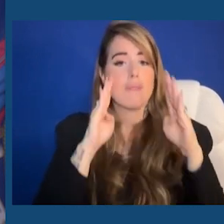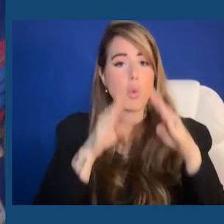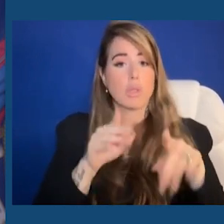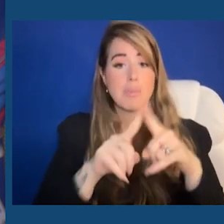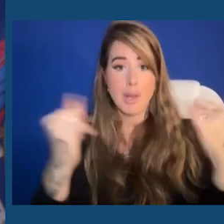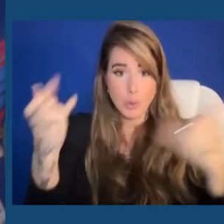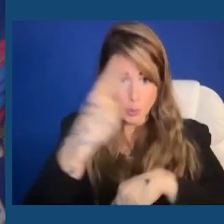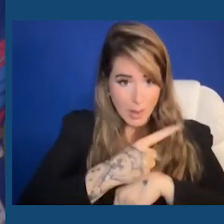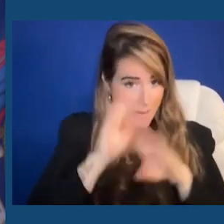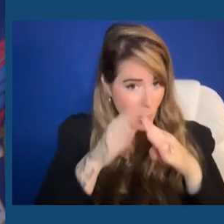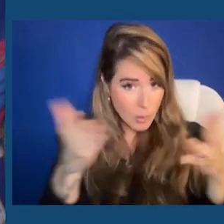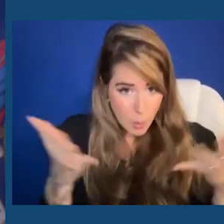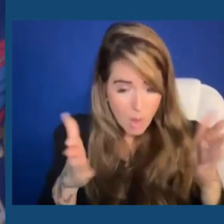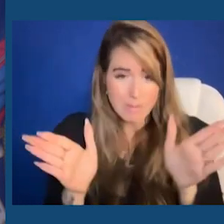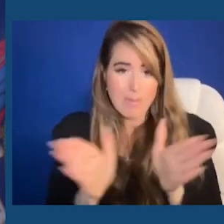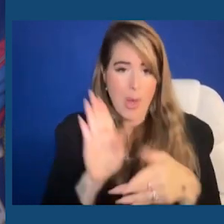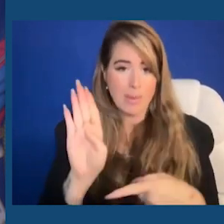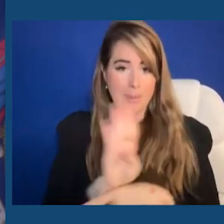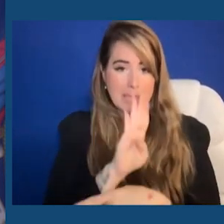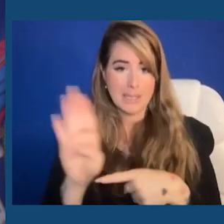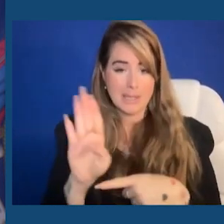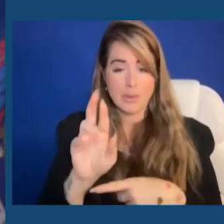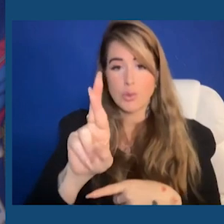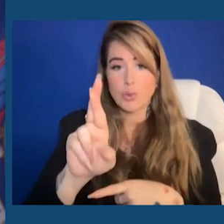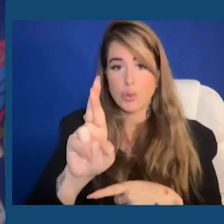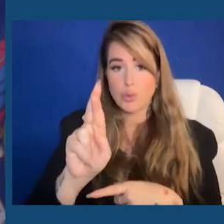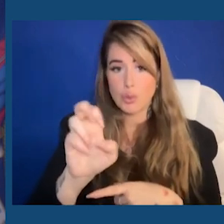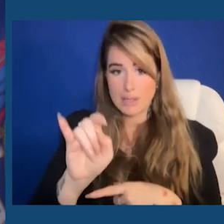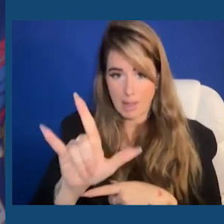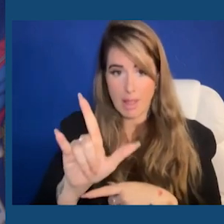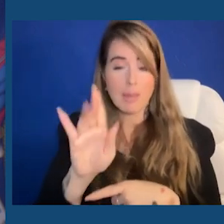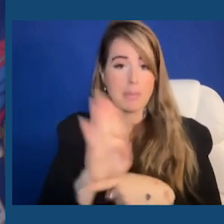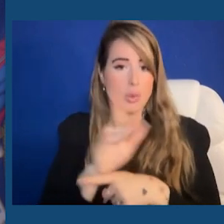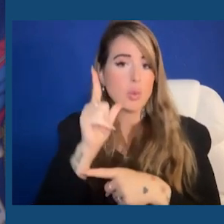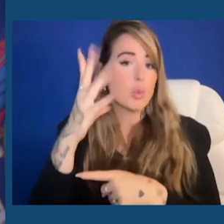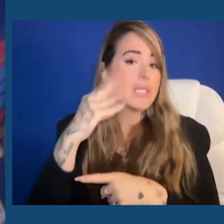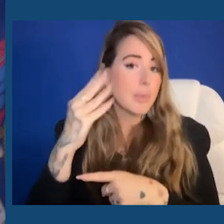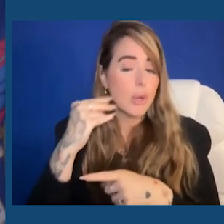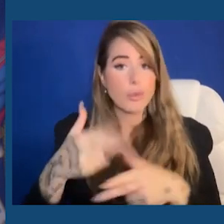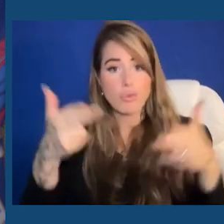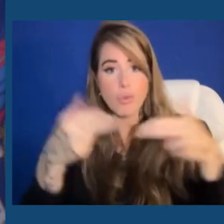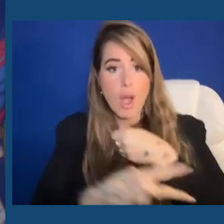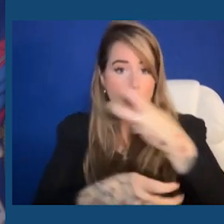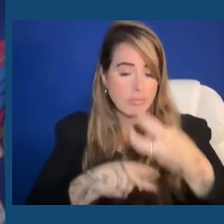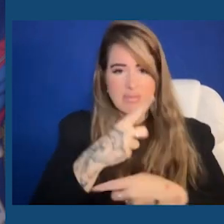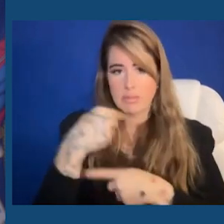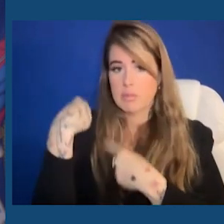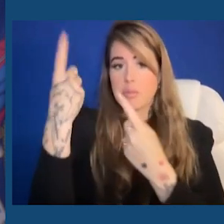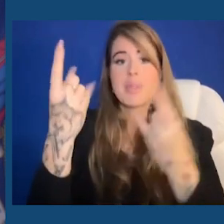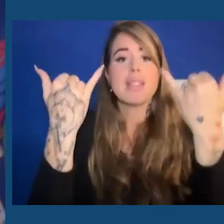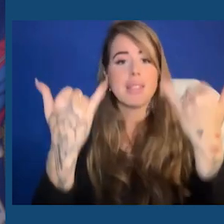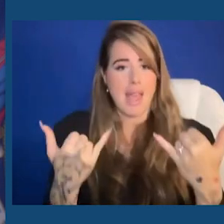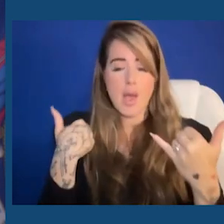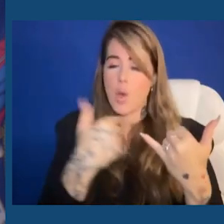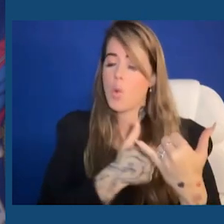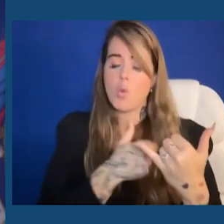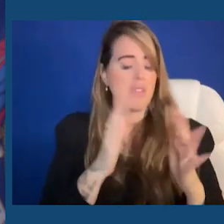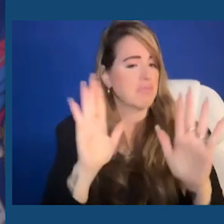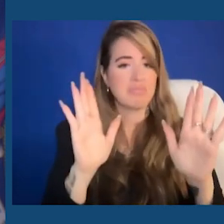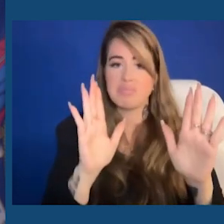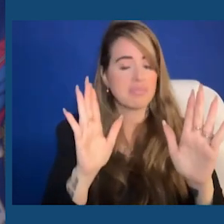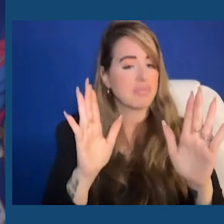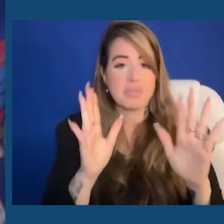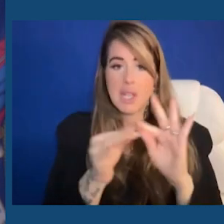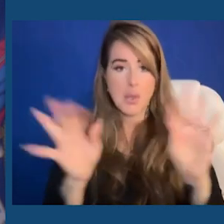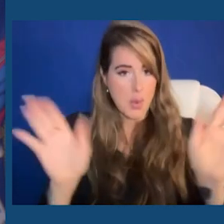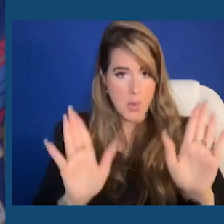retail businesses who've been under siege, and today we're expecting that siege to be won by all the hardworking,